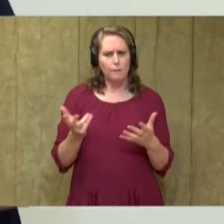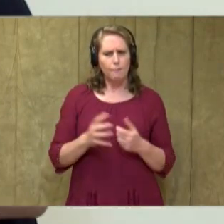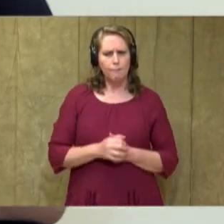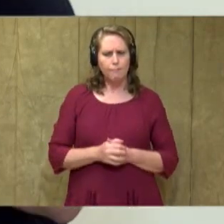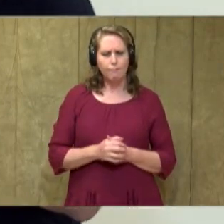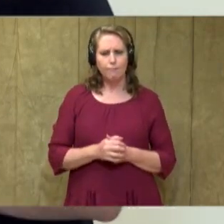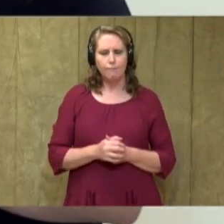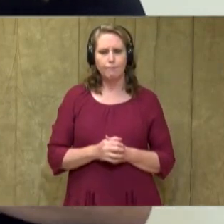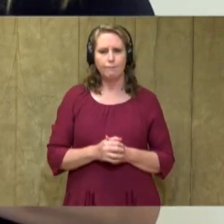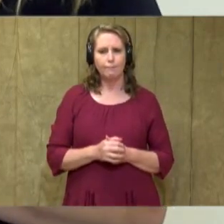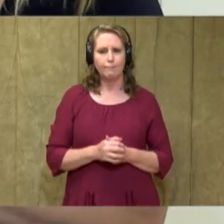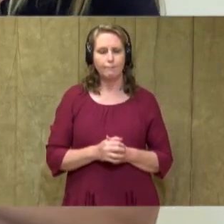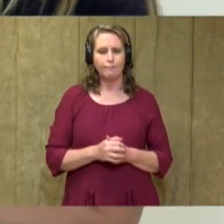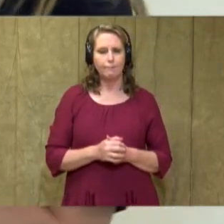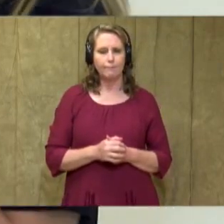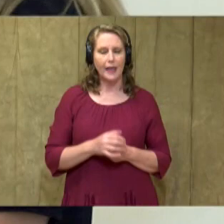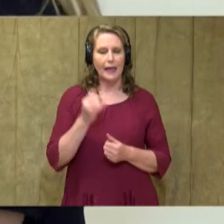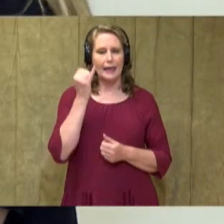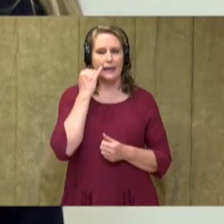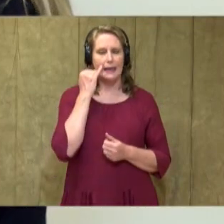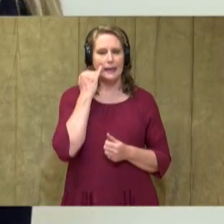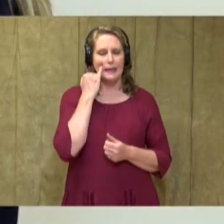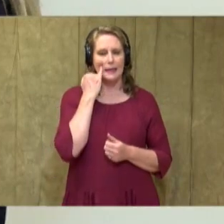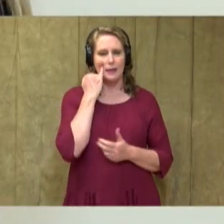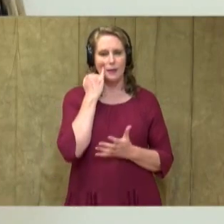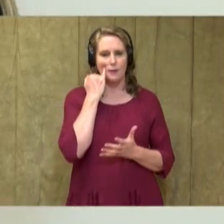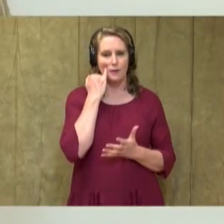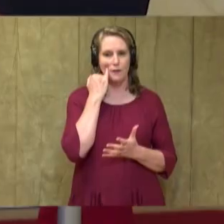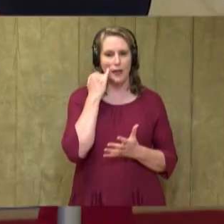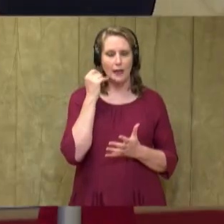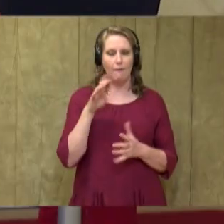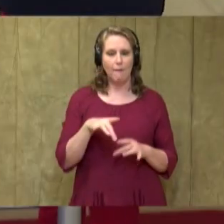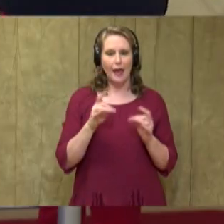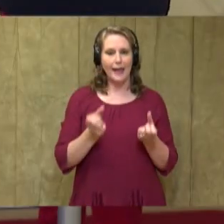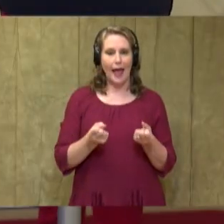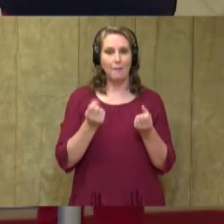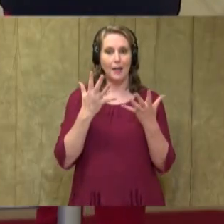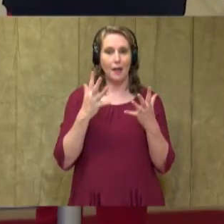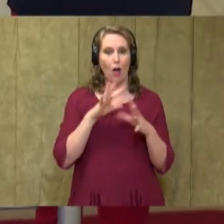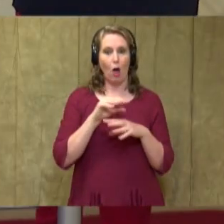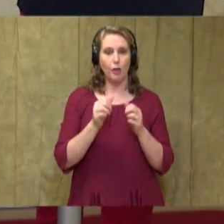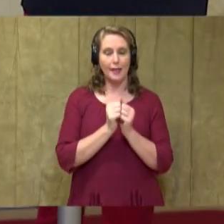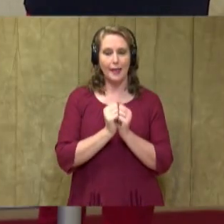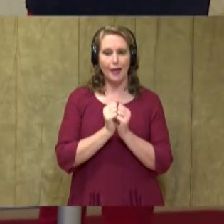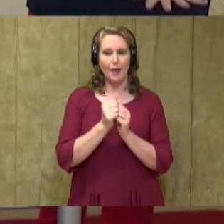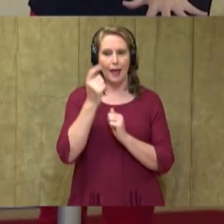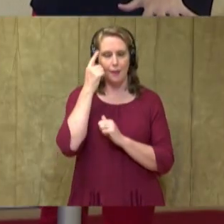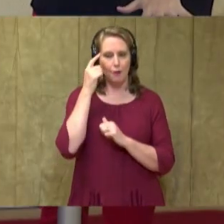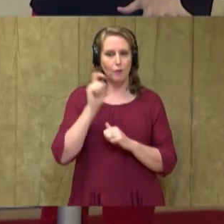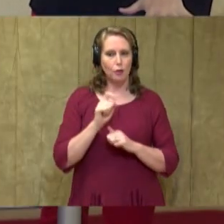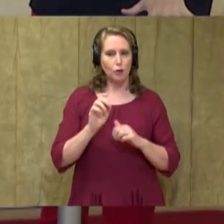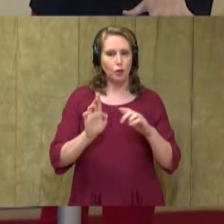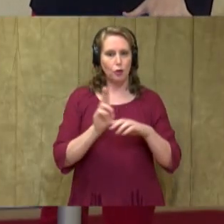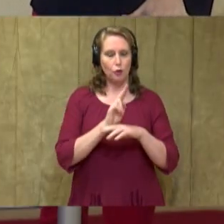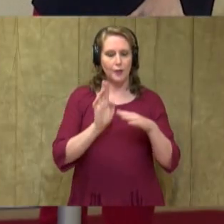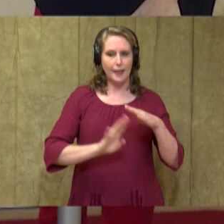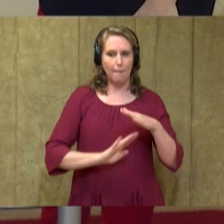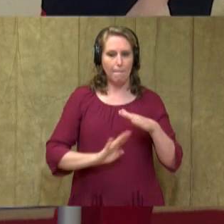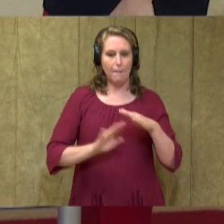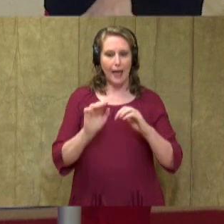with. So if we are going to solve this problem, I think that we should start out with the base